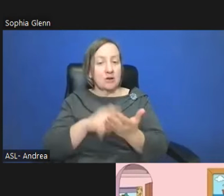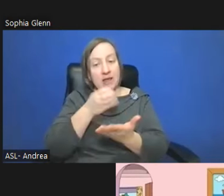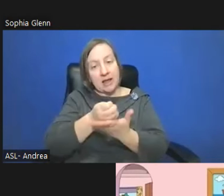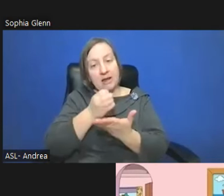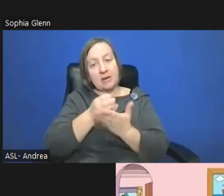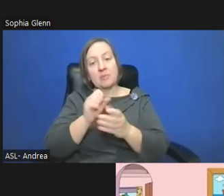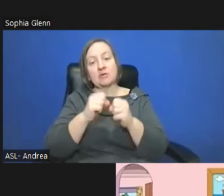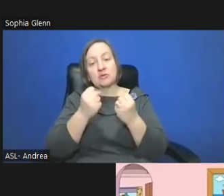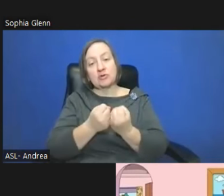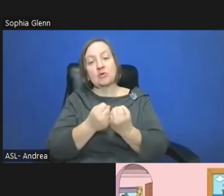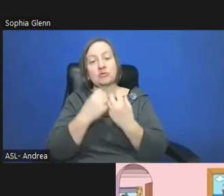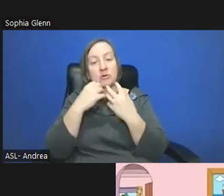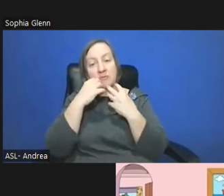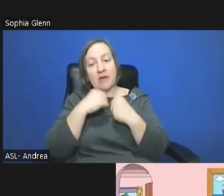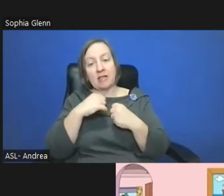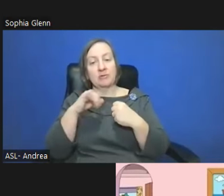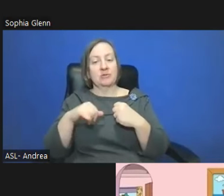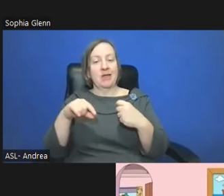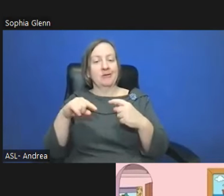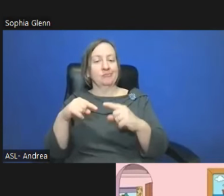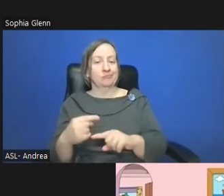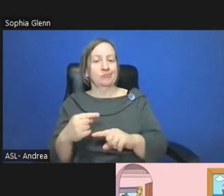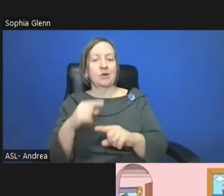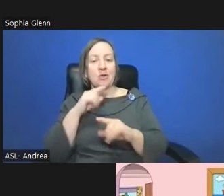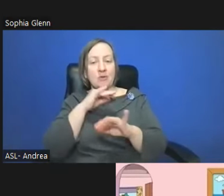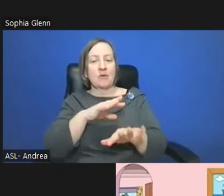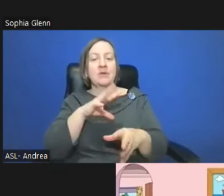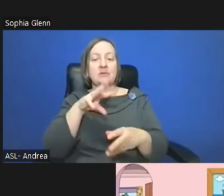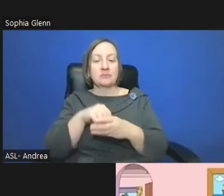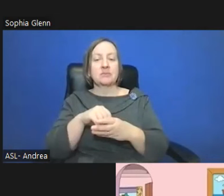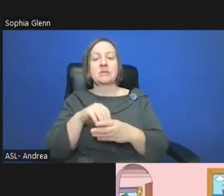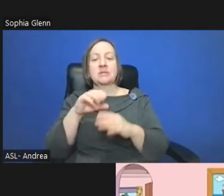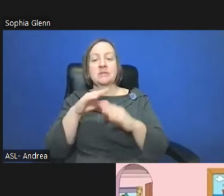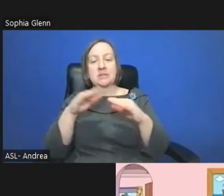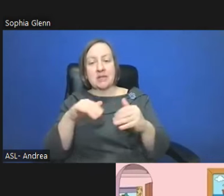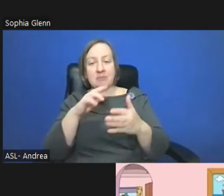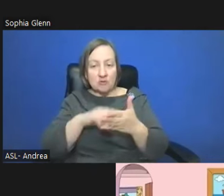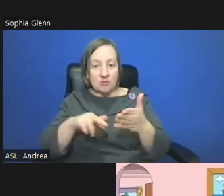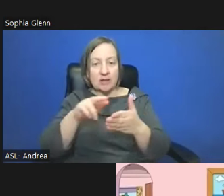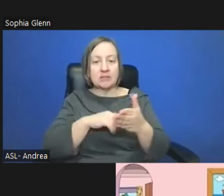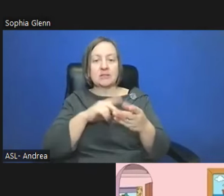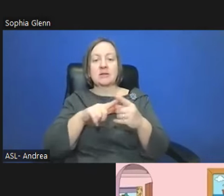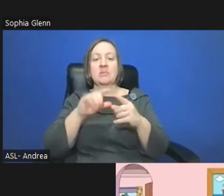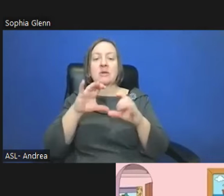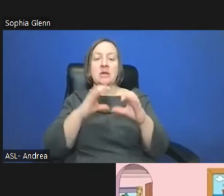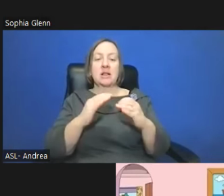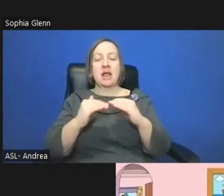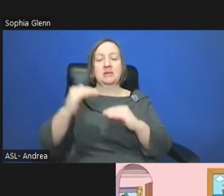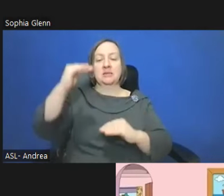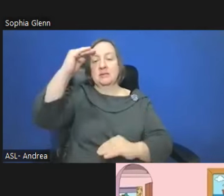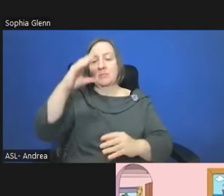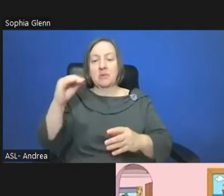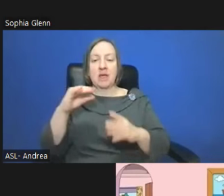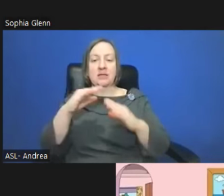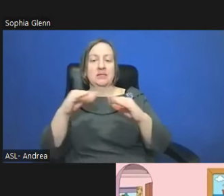social values that enabled the harm to the river, including systemic racism, classism, and other systems of oppression that perpetrated